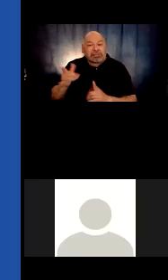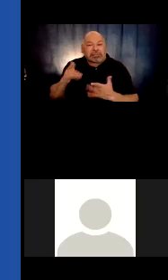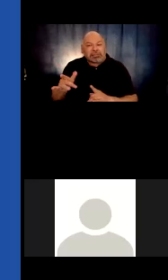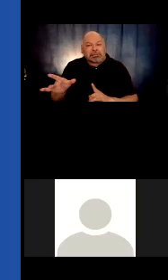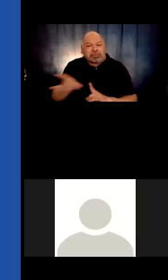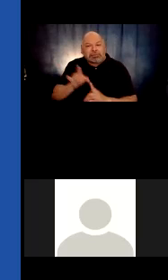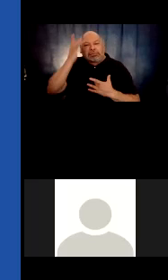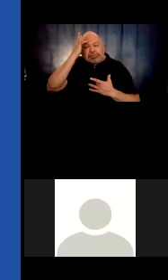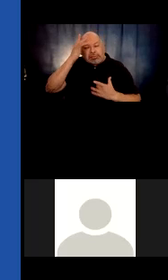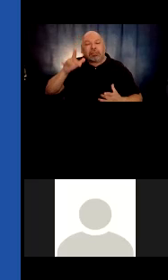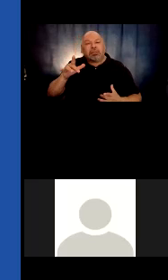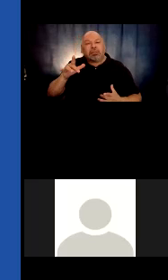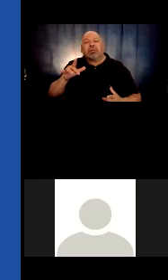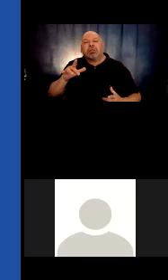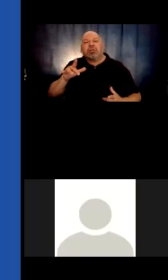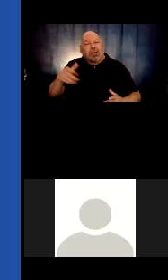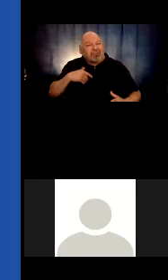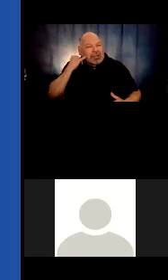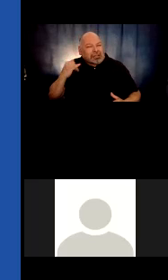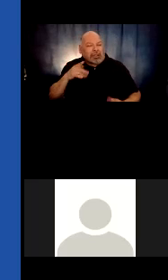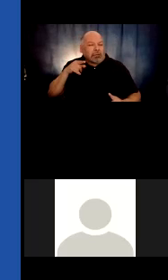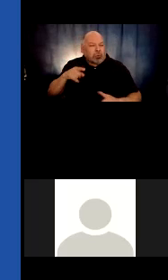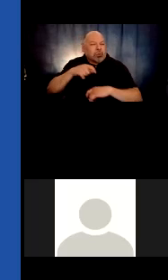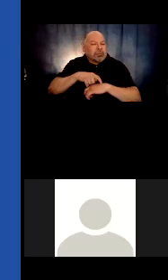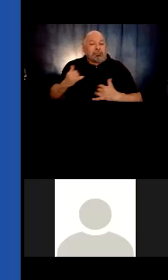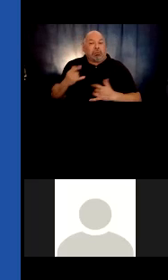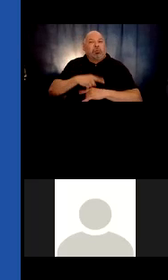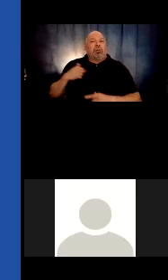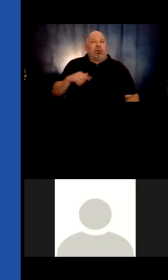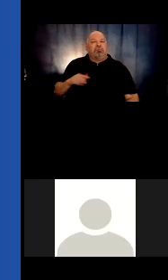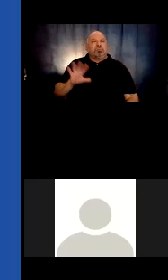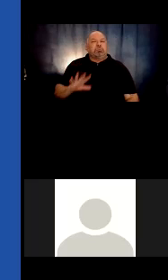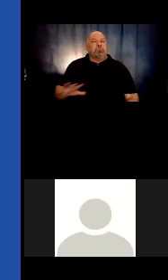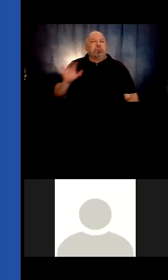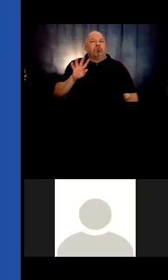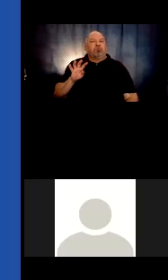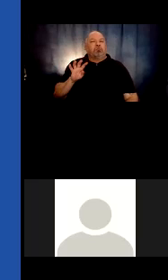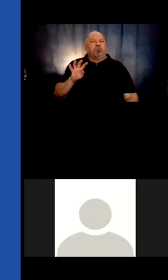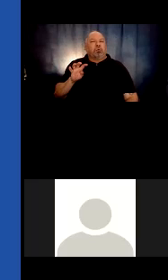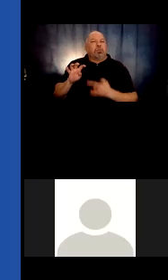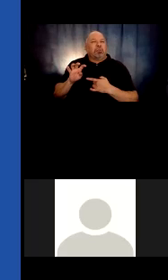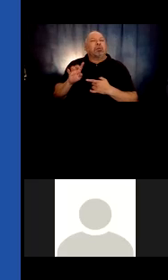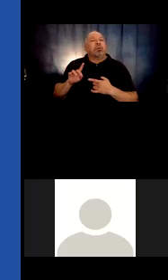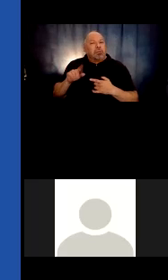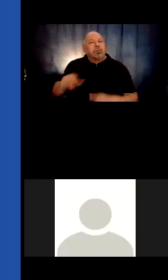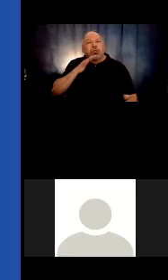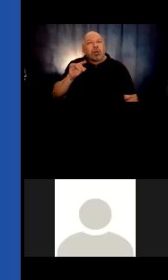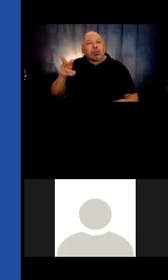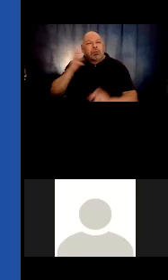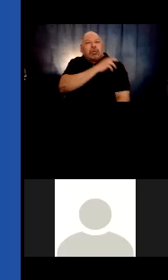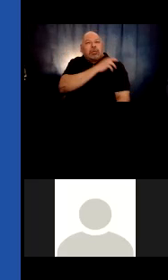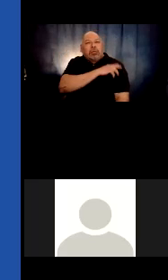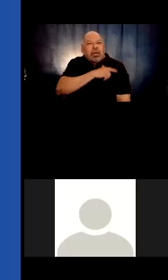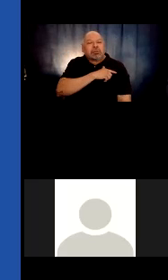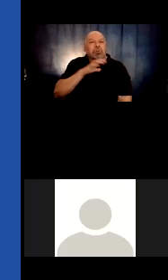any way to get a better idea of a point in time? Like today, we have roughly 400 people in Colorado hospitals who are